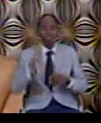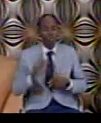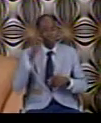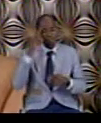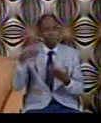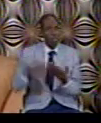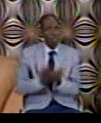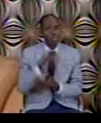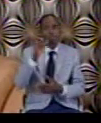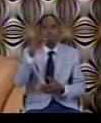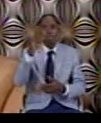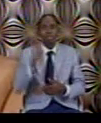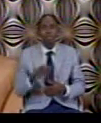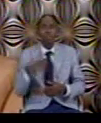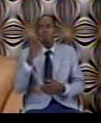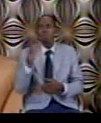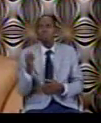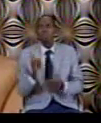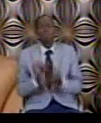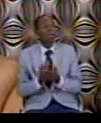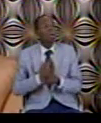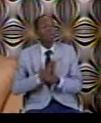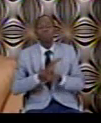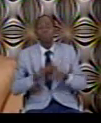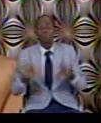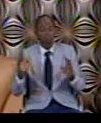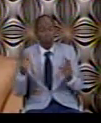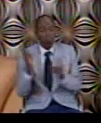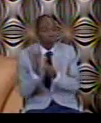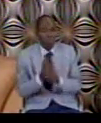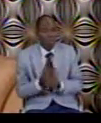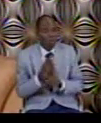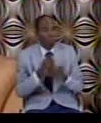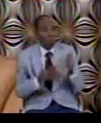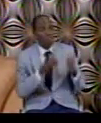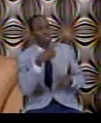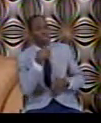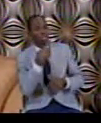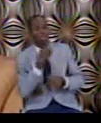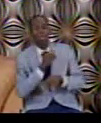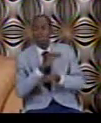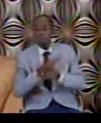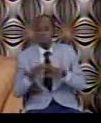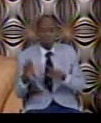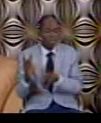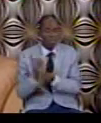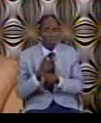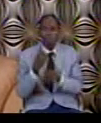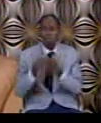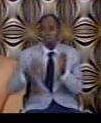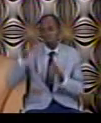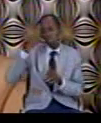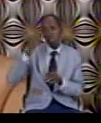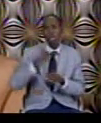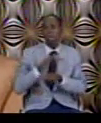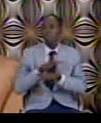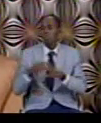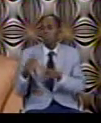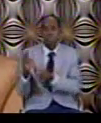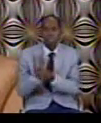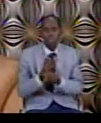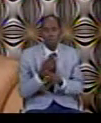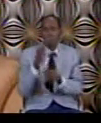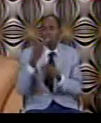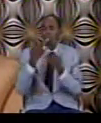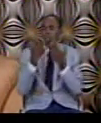whosoever will say, I don't care what they think. I don't care what they do. I don't care how they act. I don't care about their ridicule. I